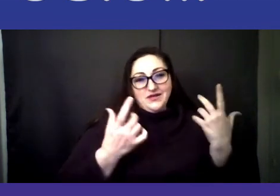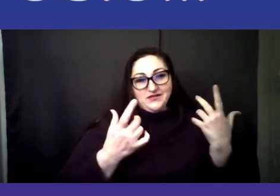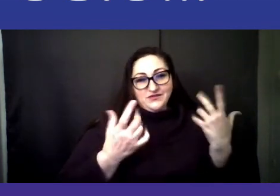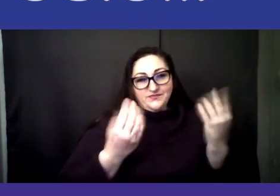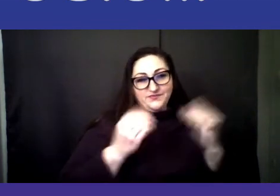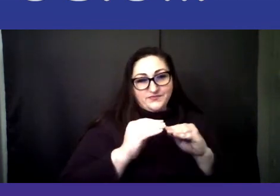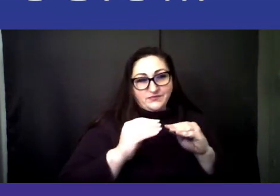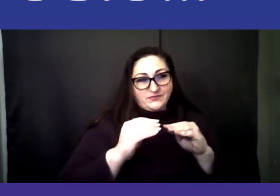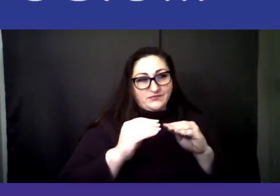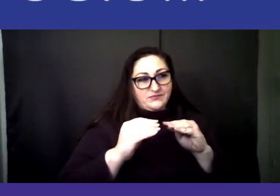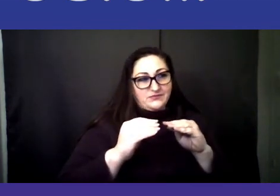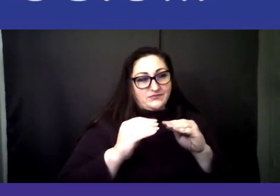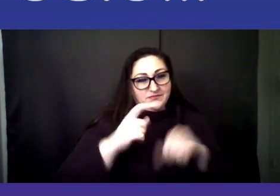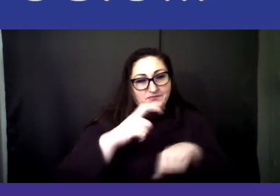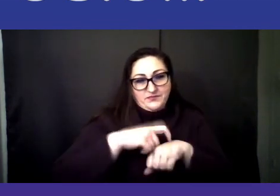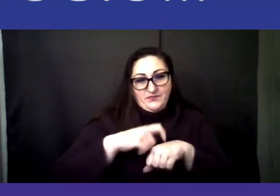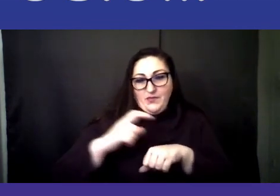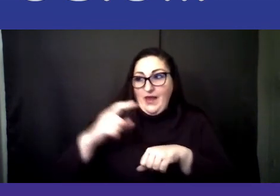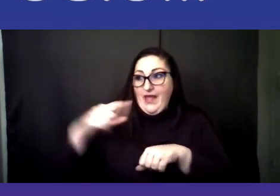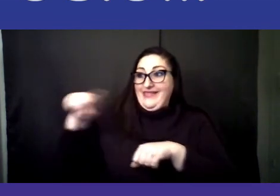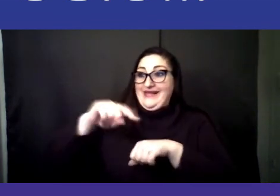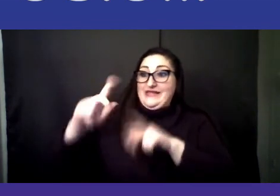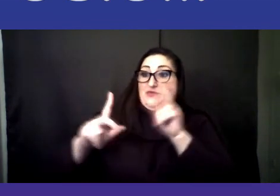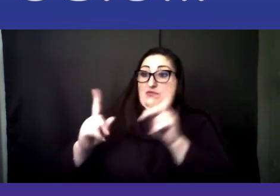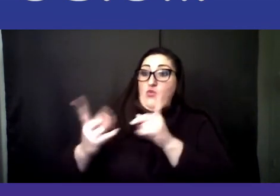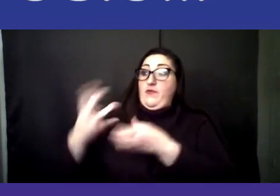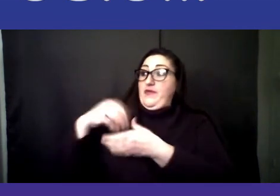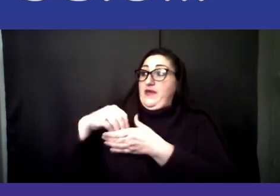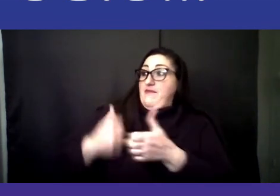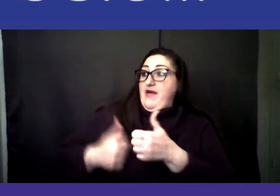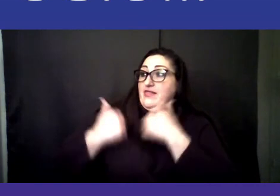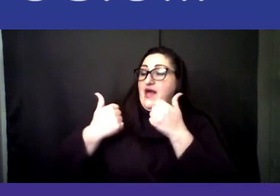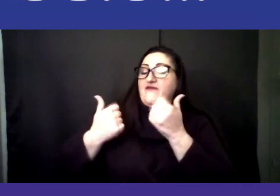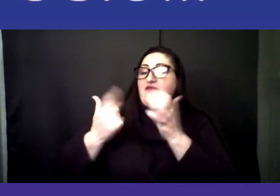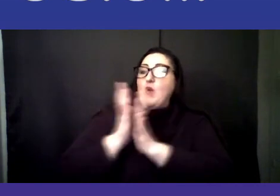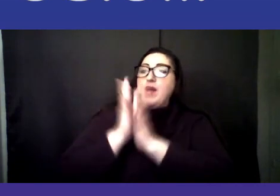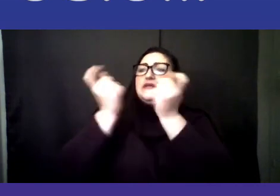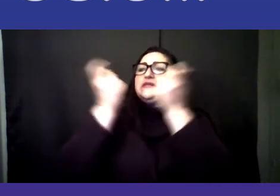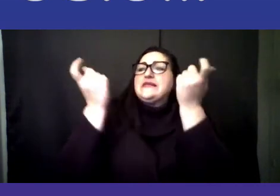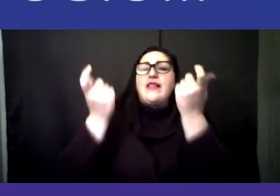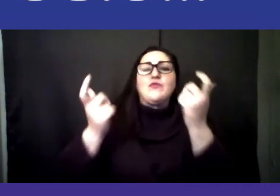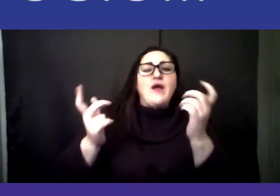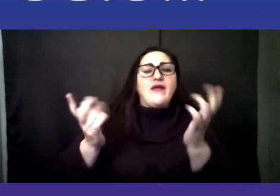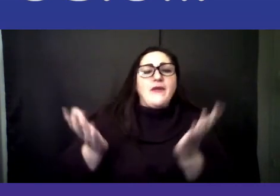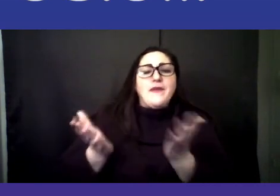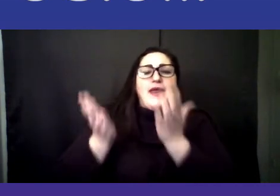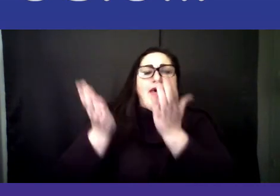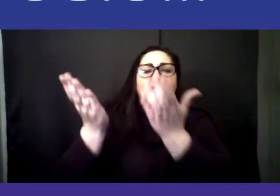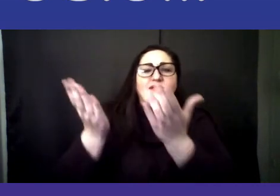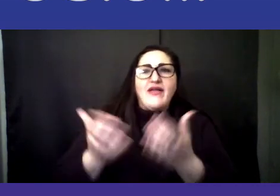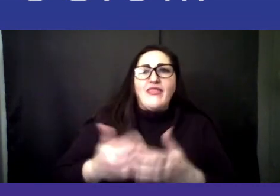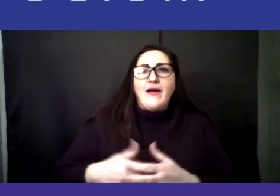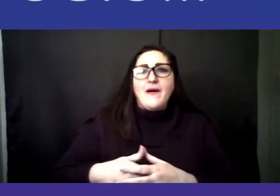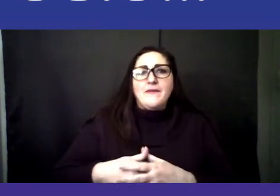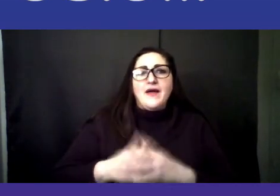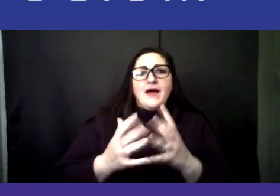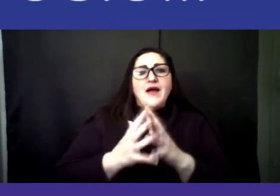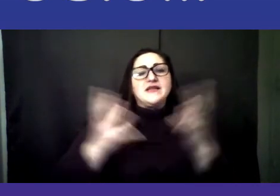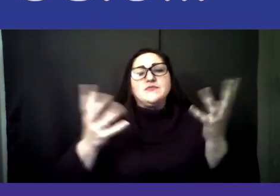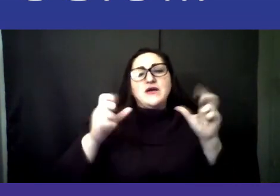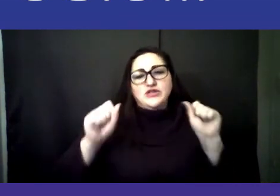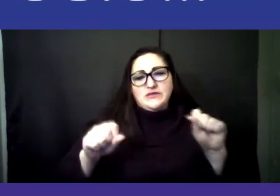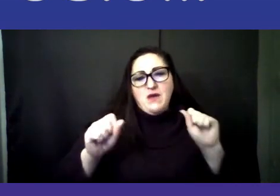life. So it's like I want to celebrate them and elevate them as much as